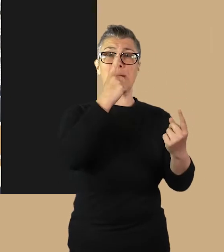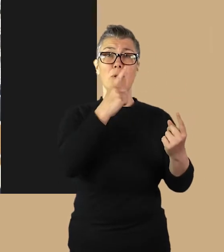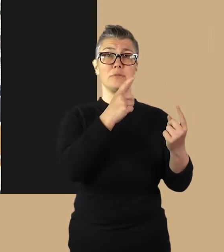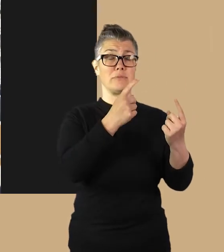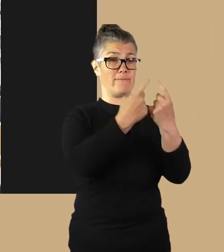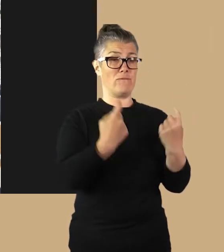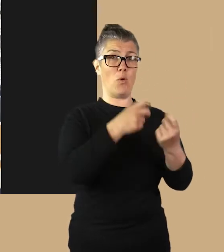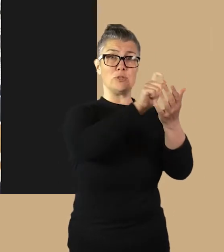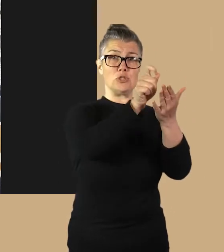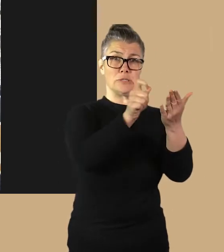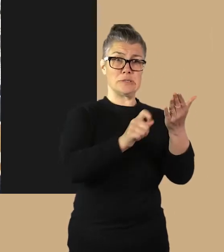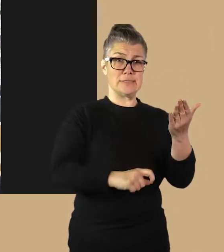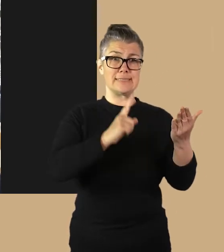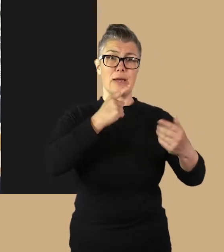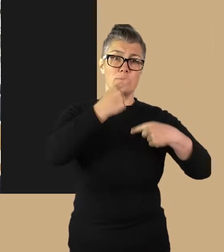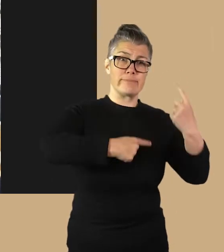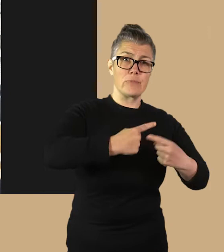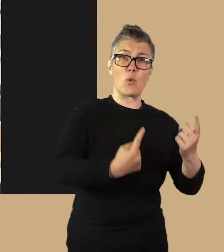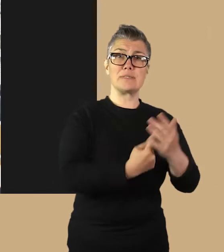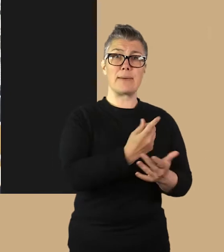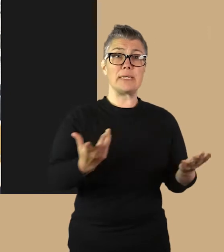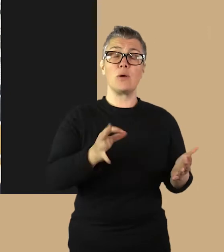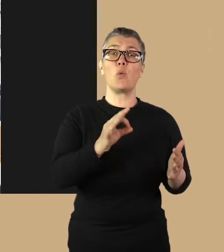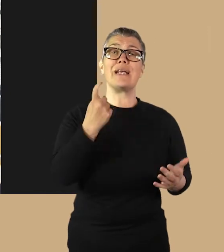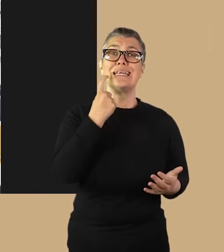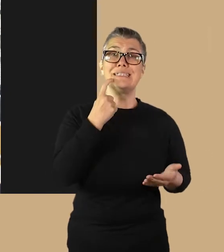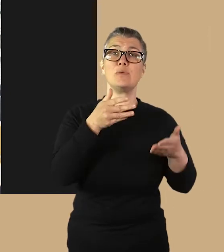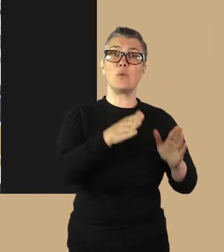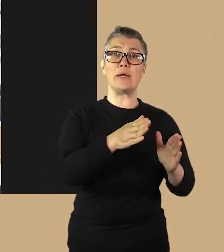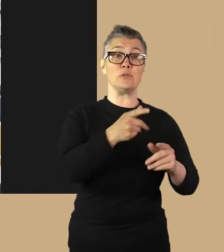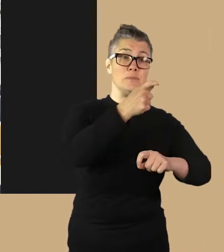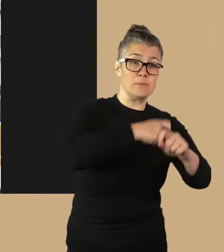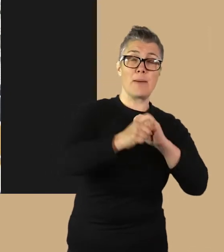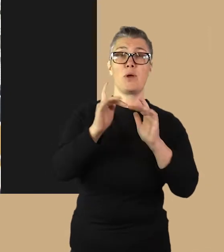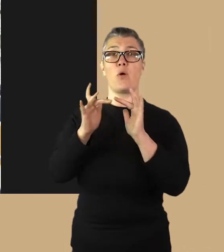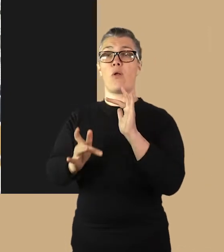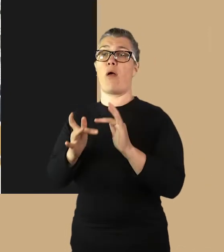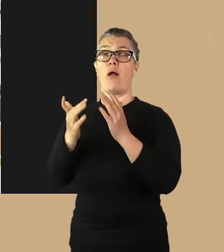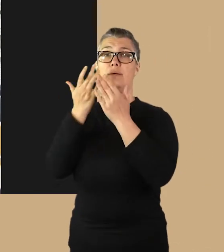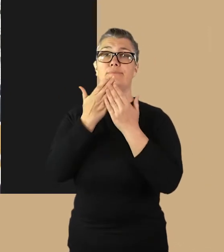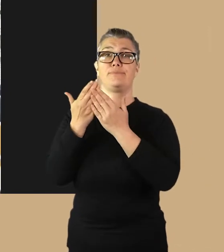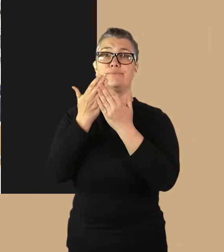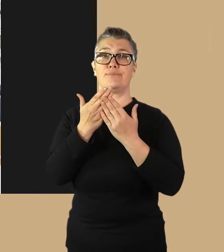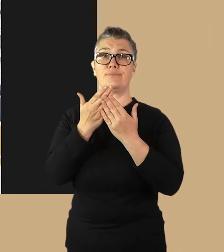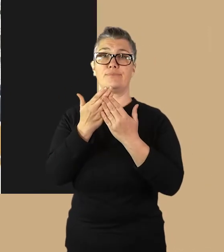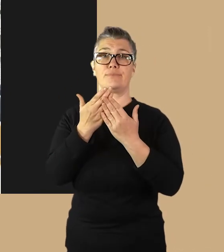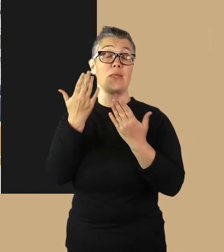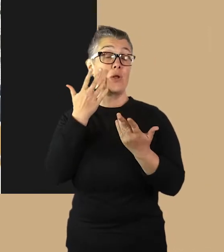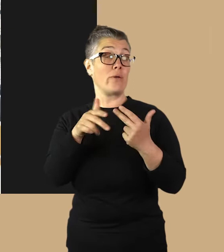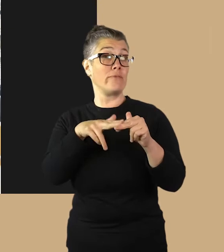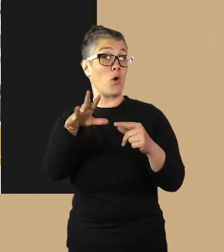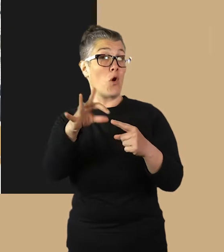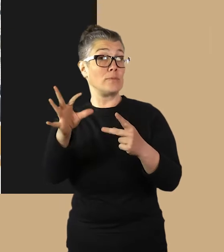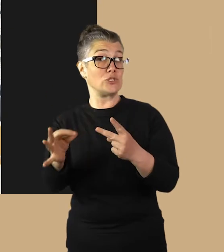3 different people and fill in a form to say what's going on. there wasn't any easy way to switch to online studies